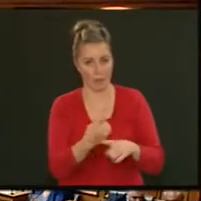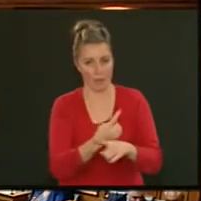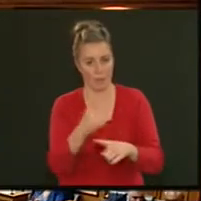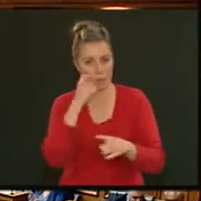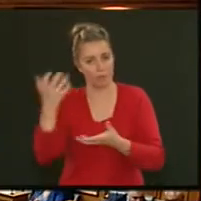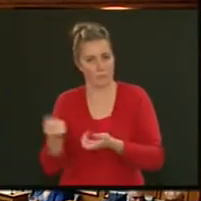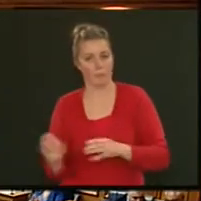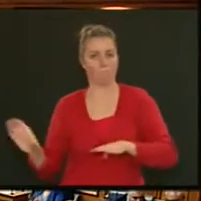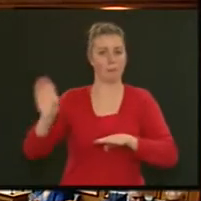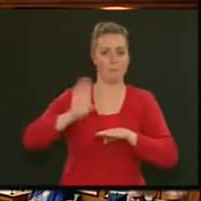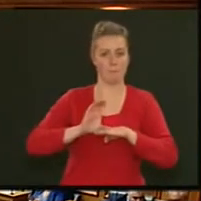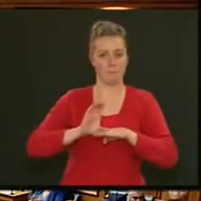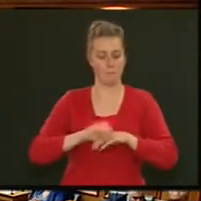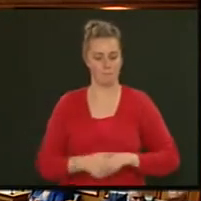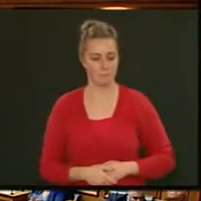Speaker.